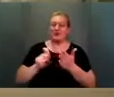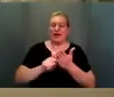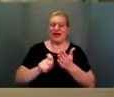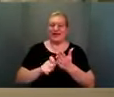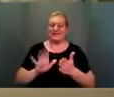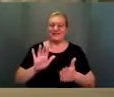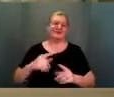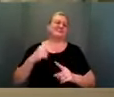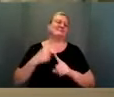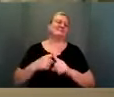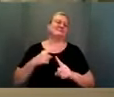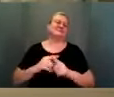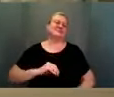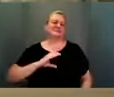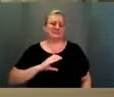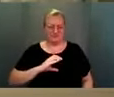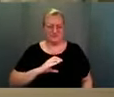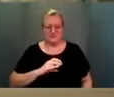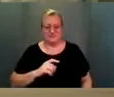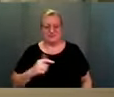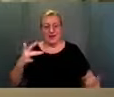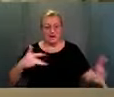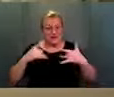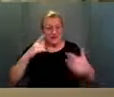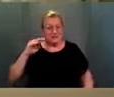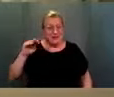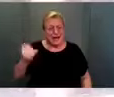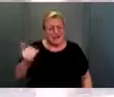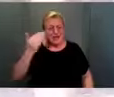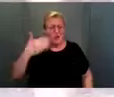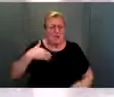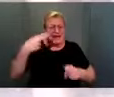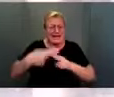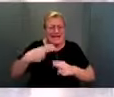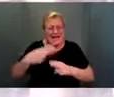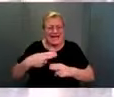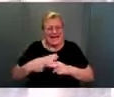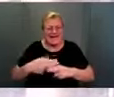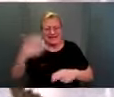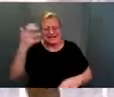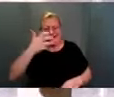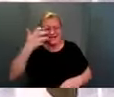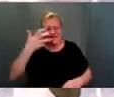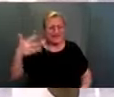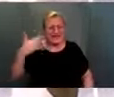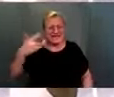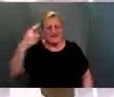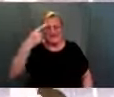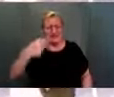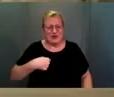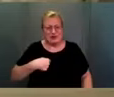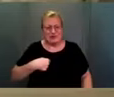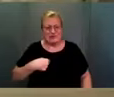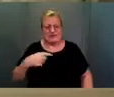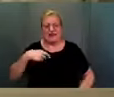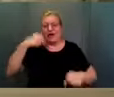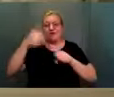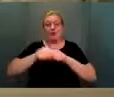At that point, I was excited that he even knew my name or, you know, that was just crazy for me. I remember meeting the Queen,